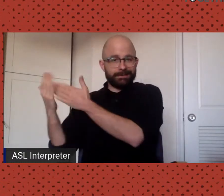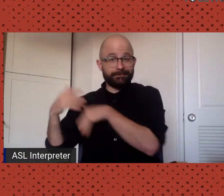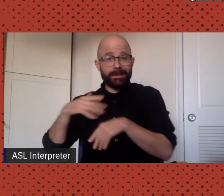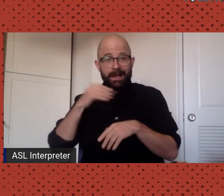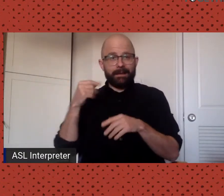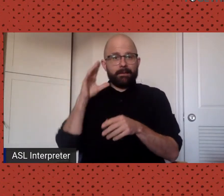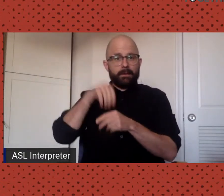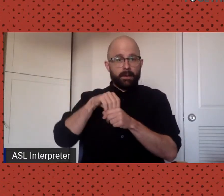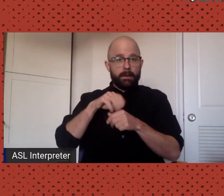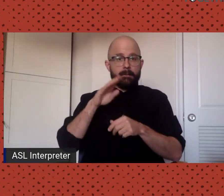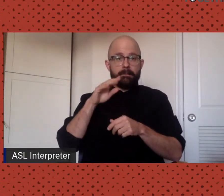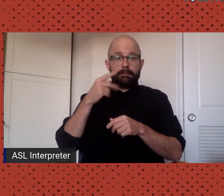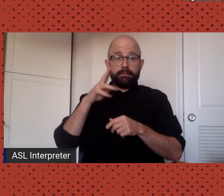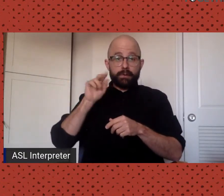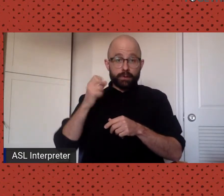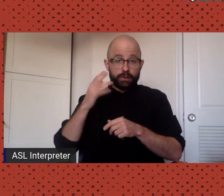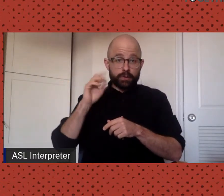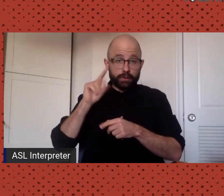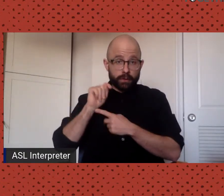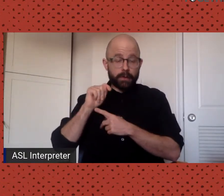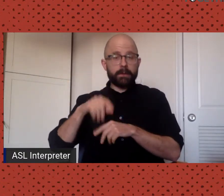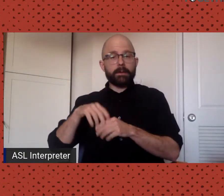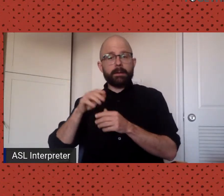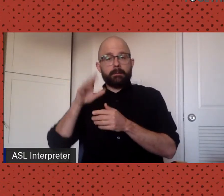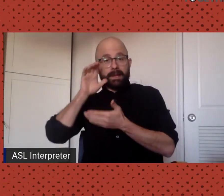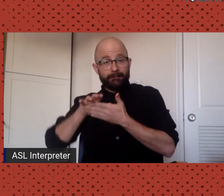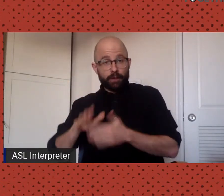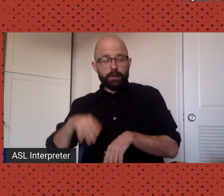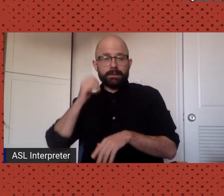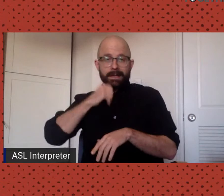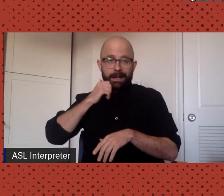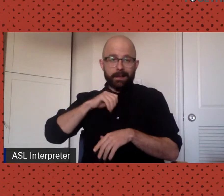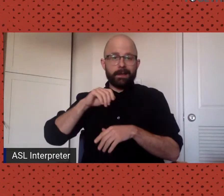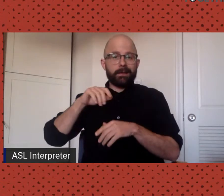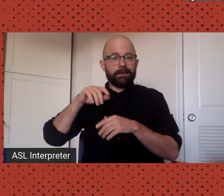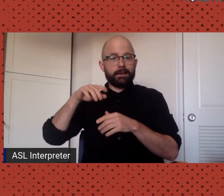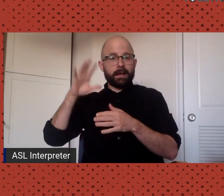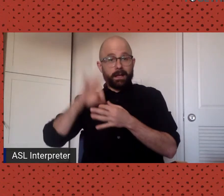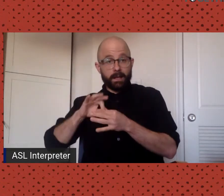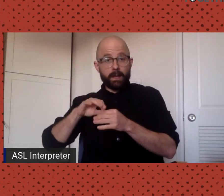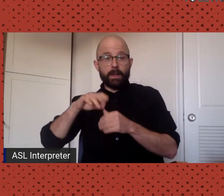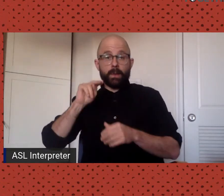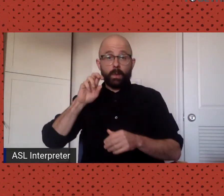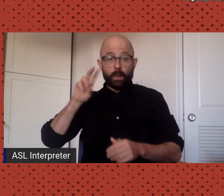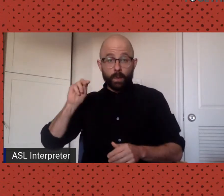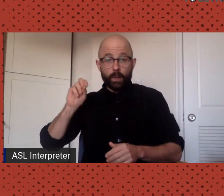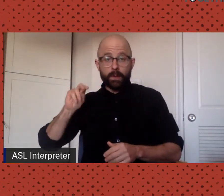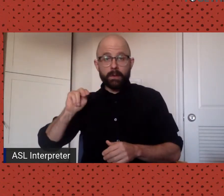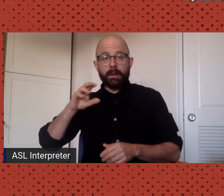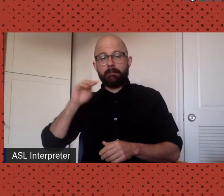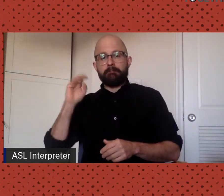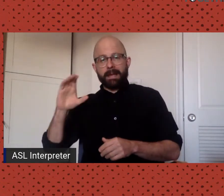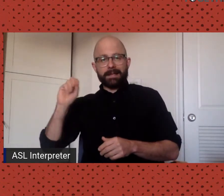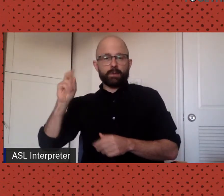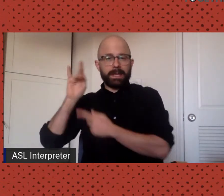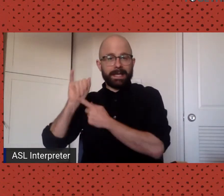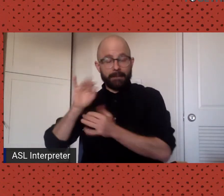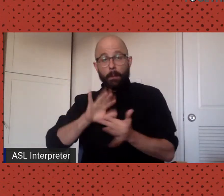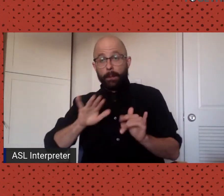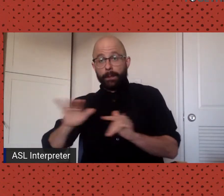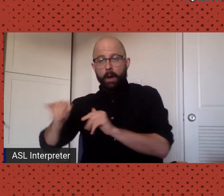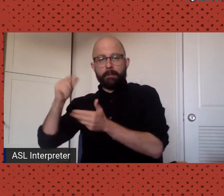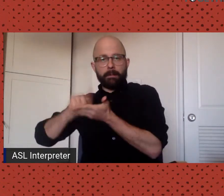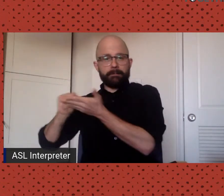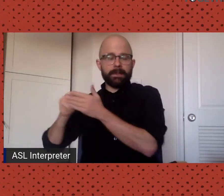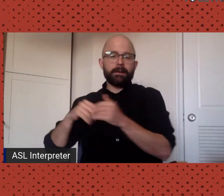Prize anthology, The Believer, the Paris Review Daily, Conjunctions, Noon, and McSweeney's, among many other publications. He is an